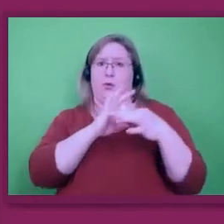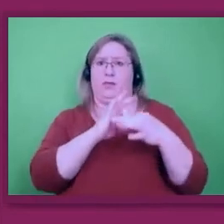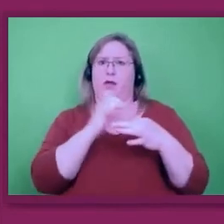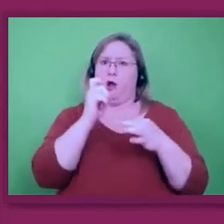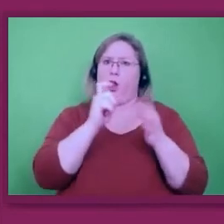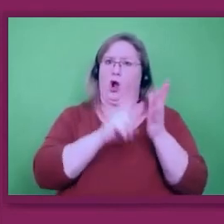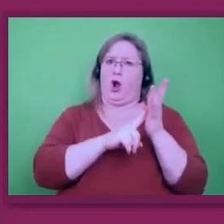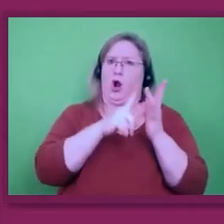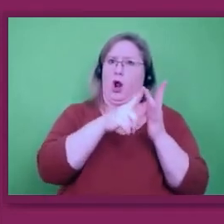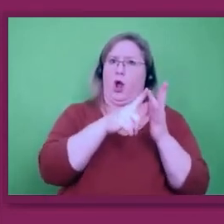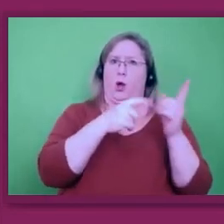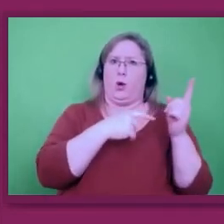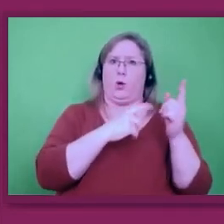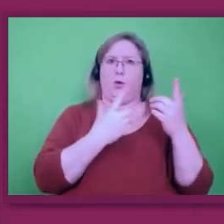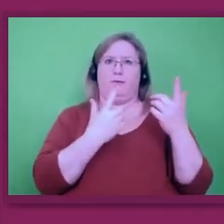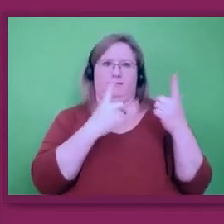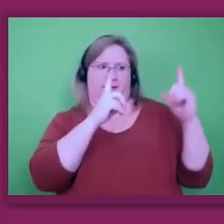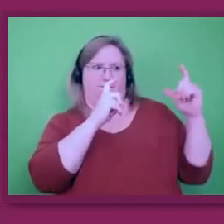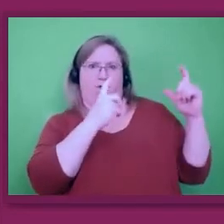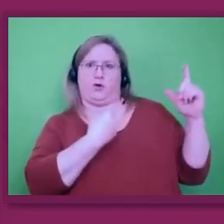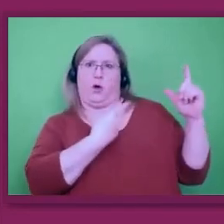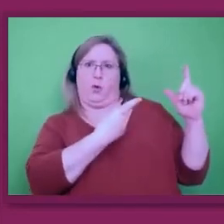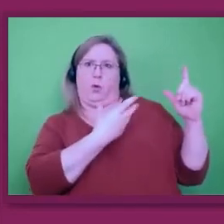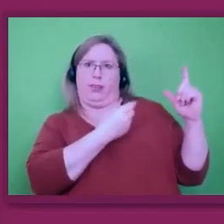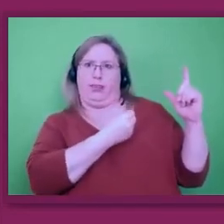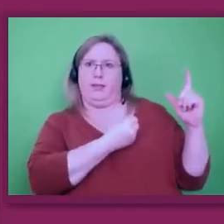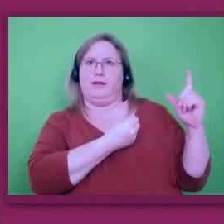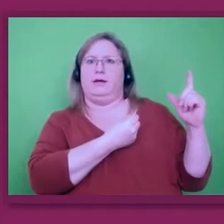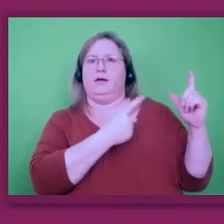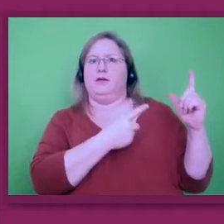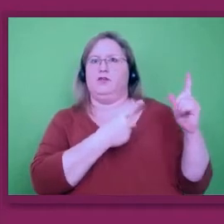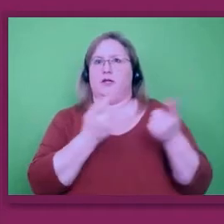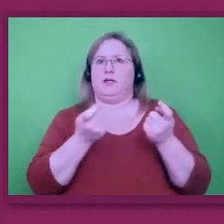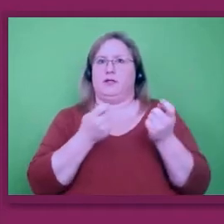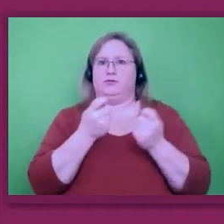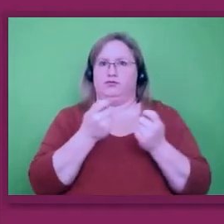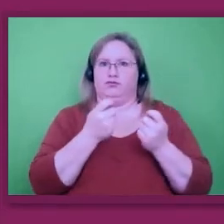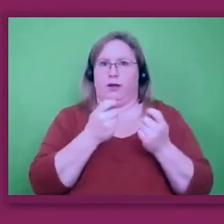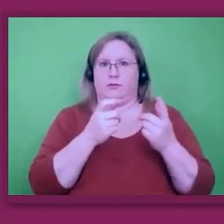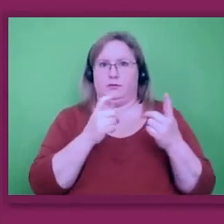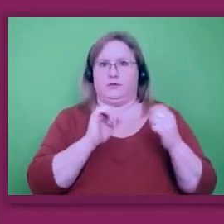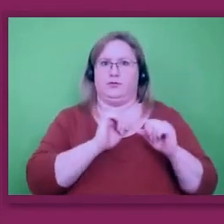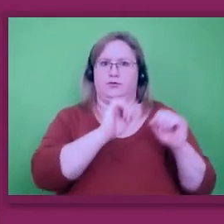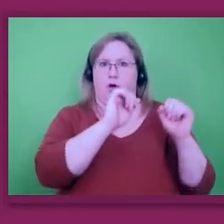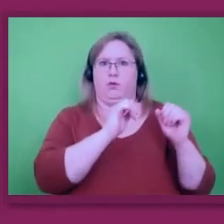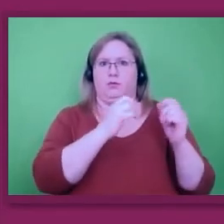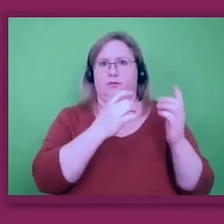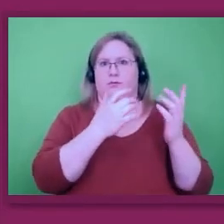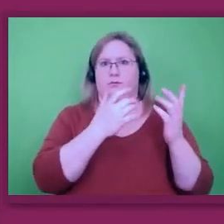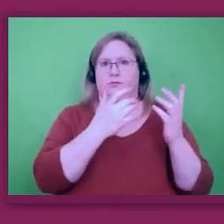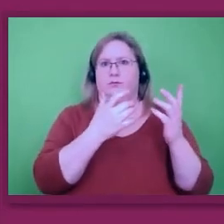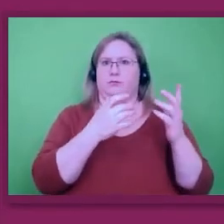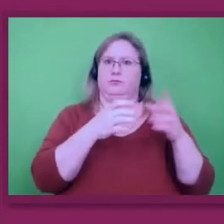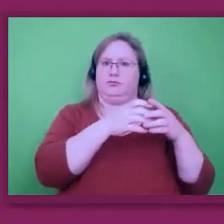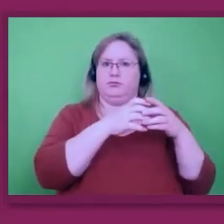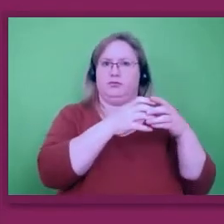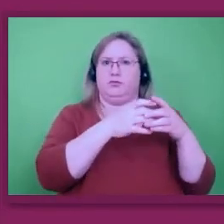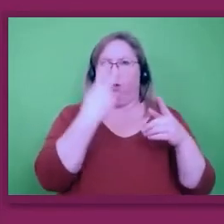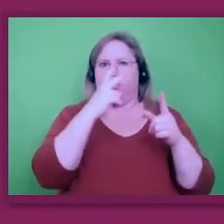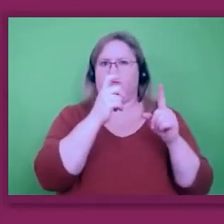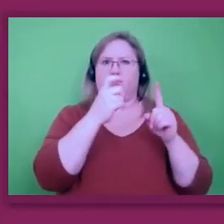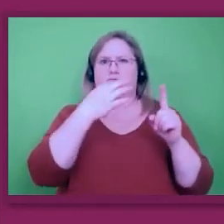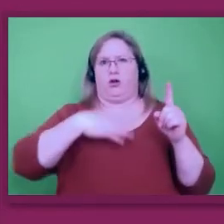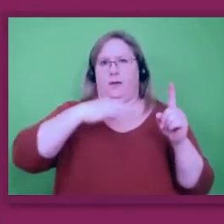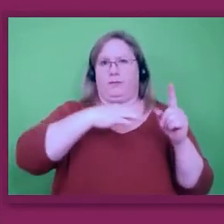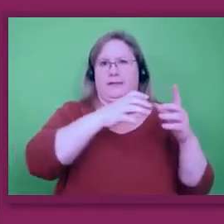on the side. She runs Prosperities, and she supports Black pregnant women throughout their pregnancies. And